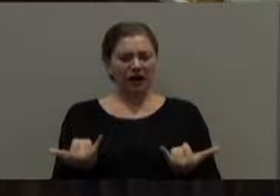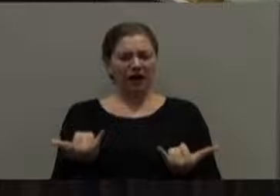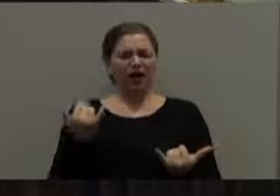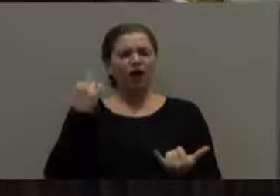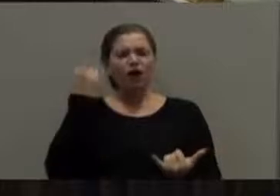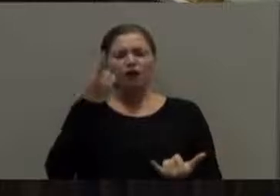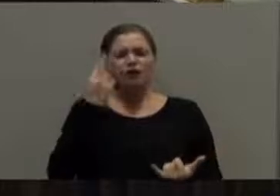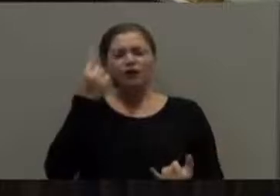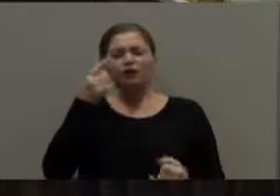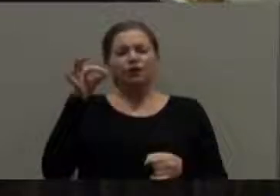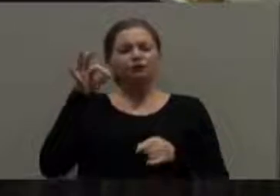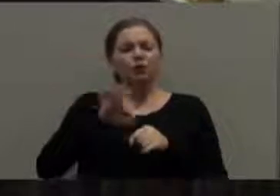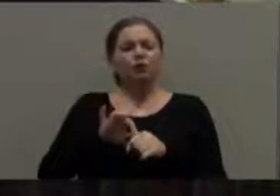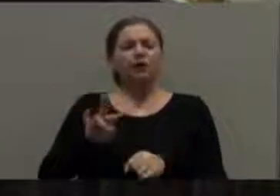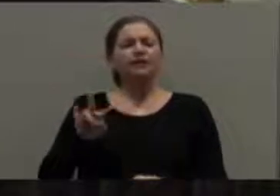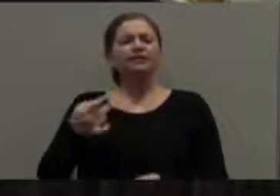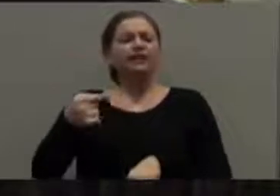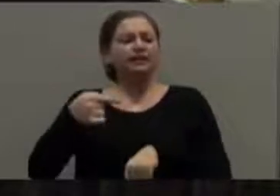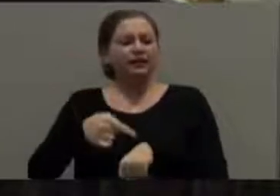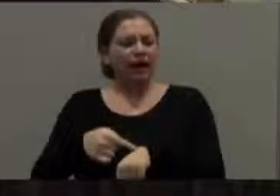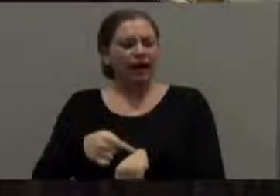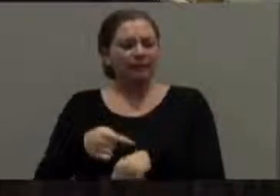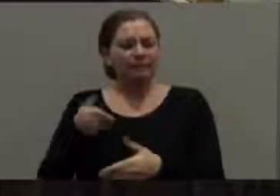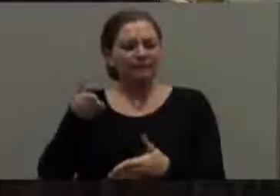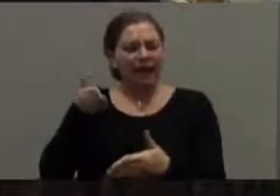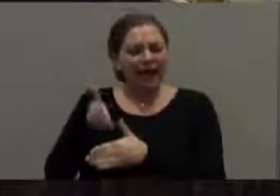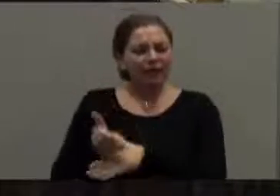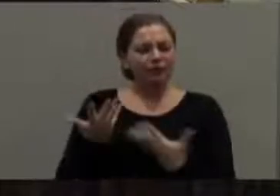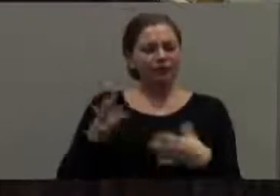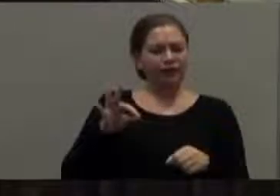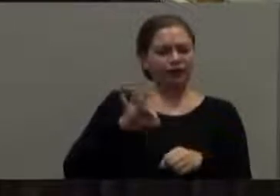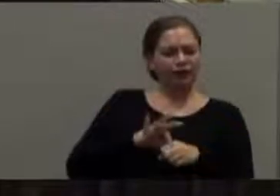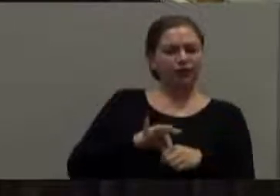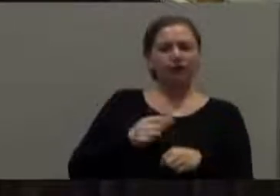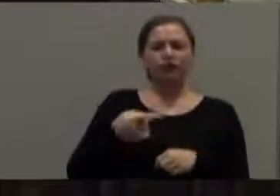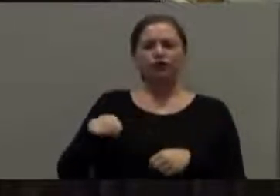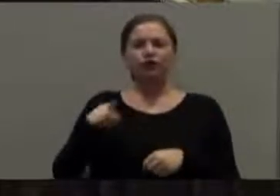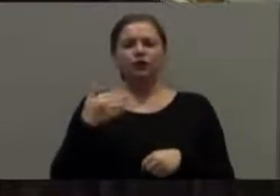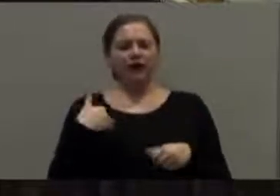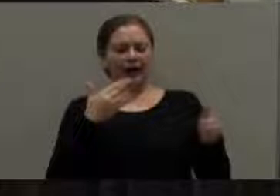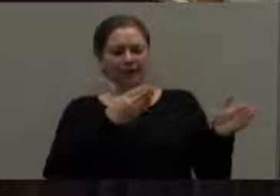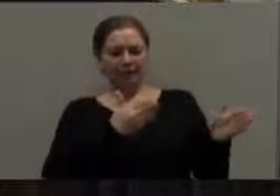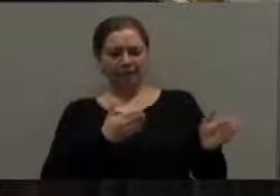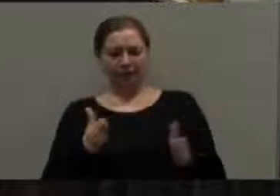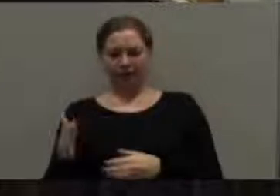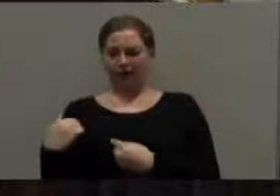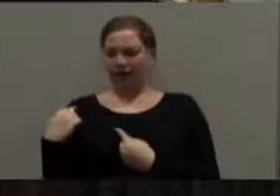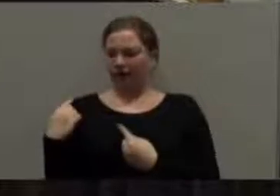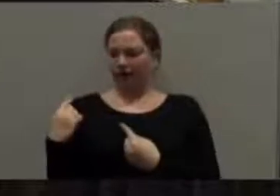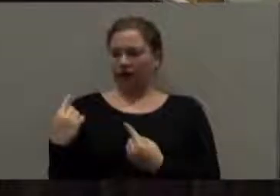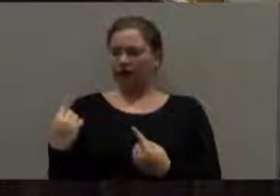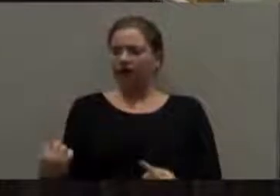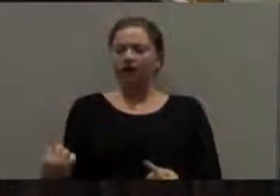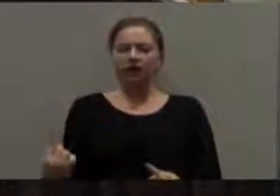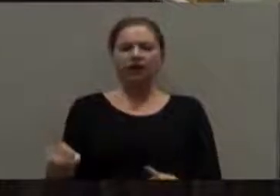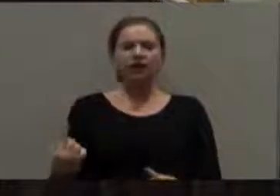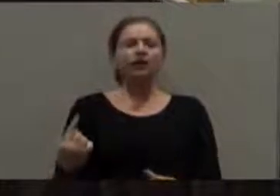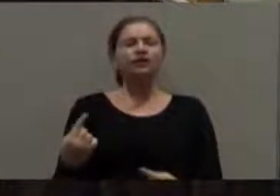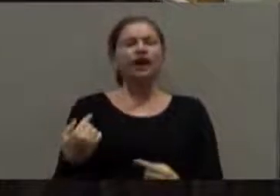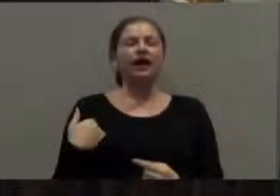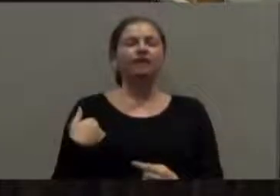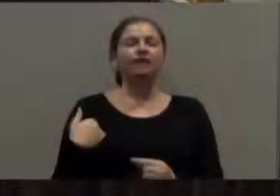vote after the fact. You all had this planned out the whole time to make it some kind of a